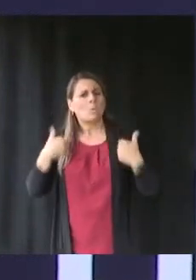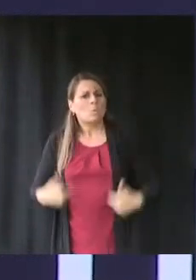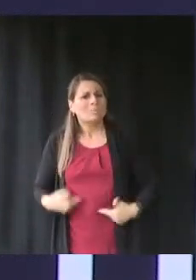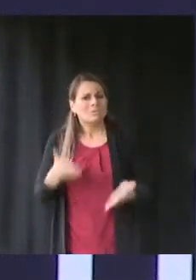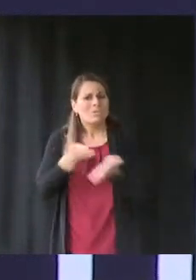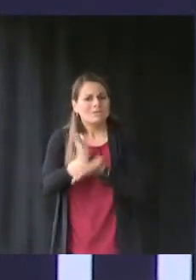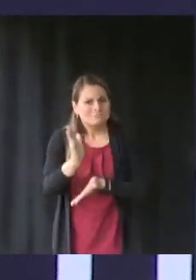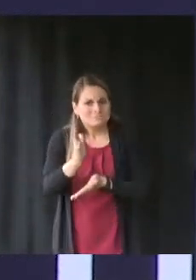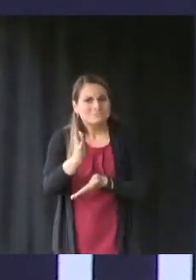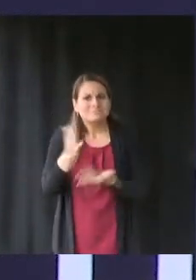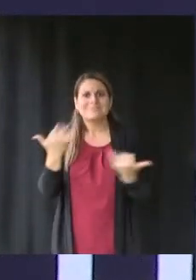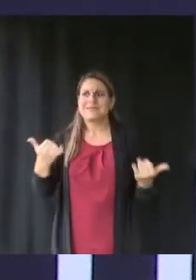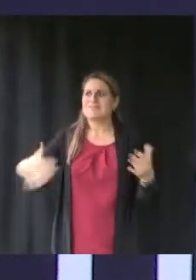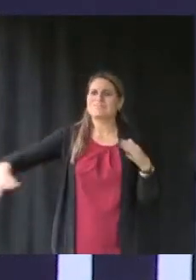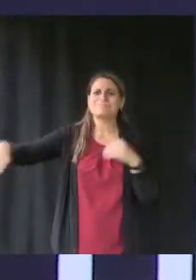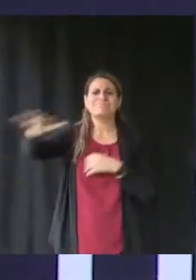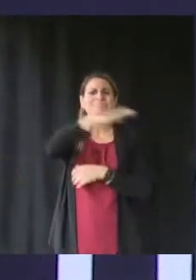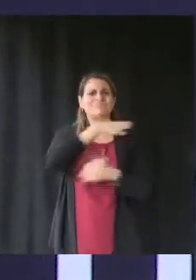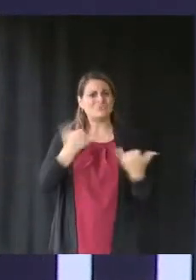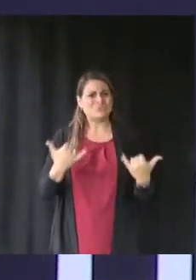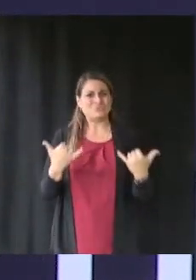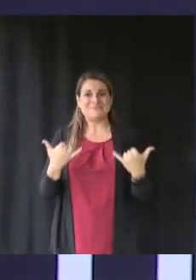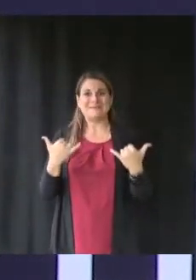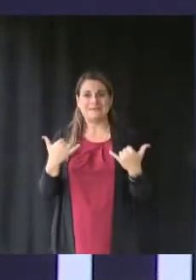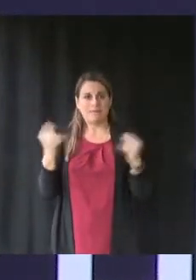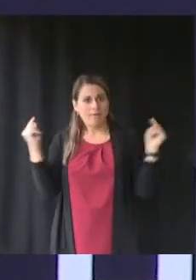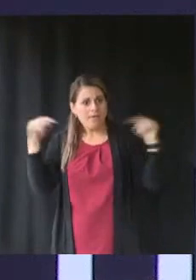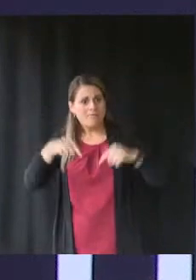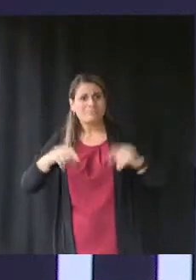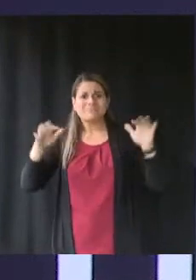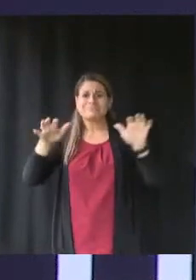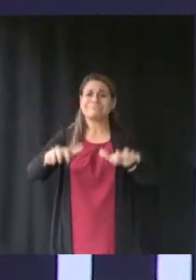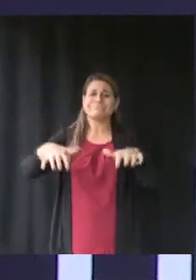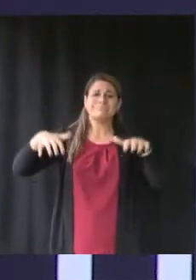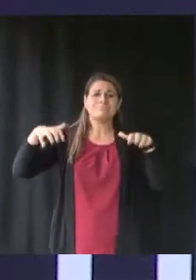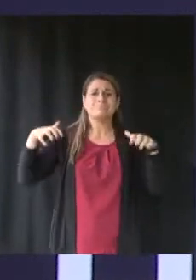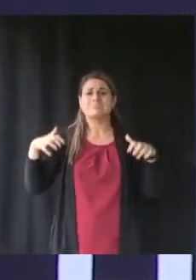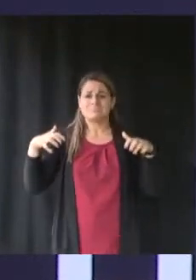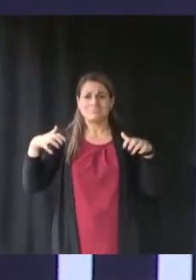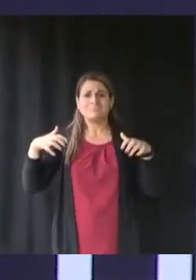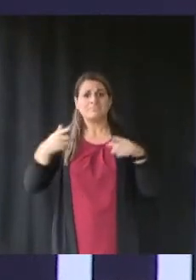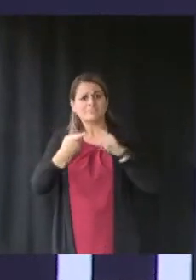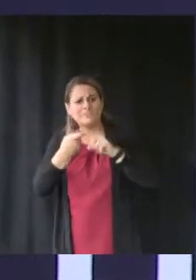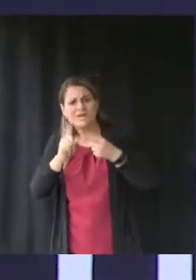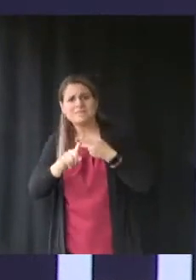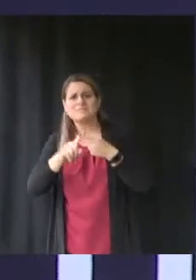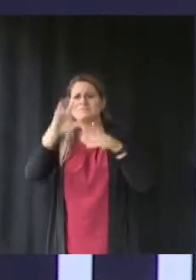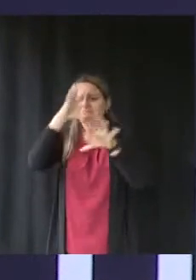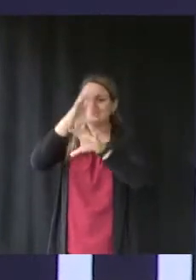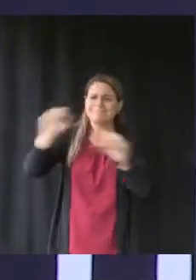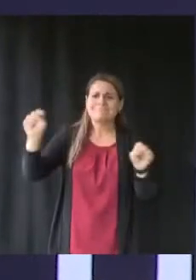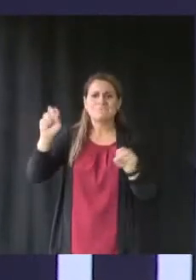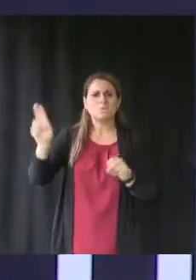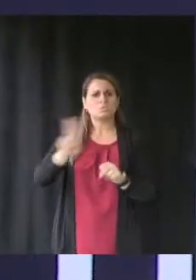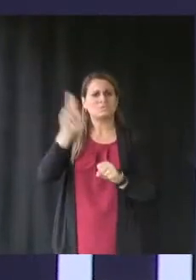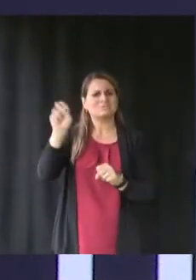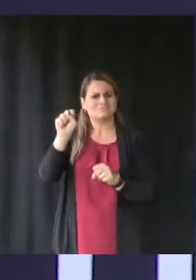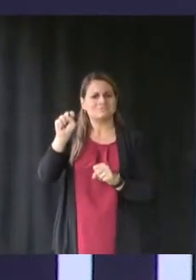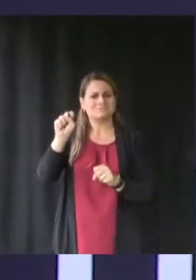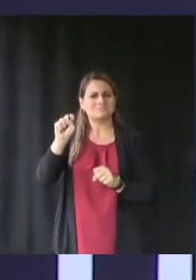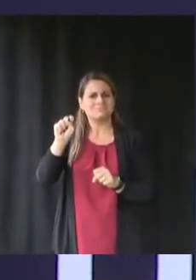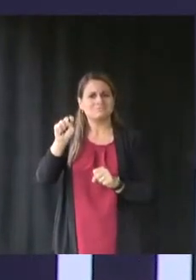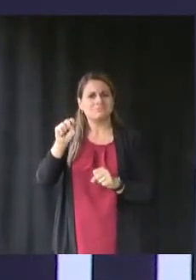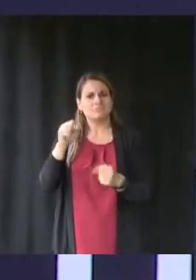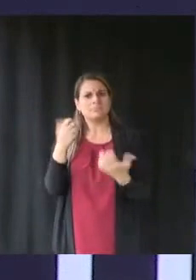today who made this day possible, including, of course, my friend, the President of the United States. In response to my